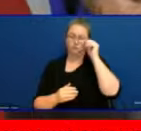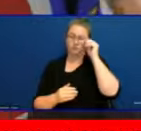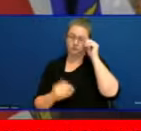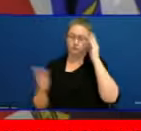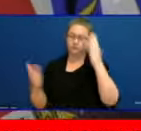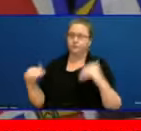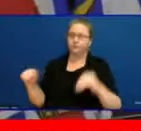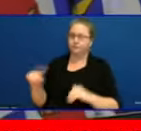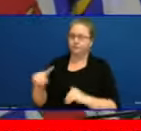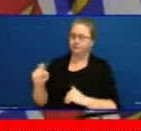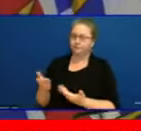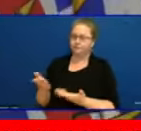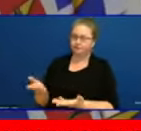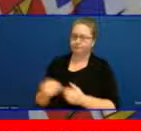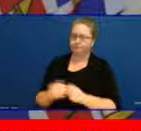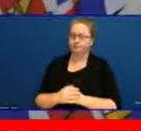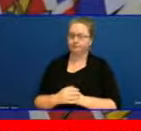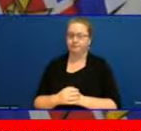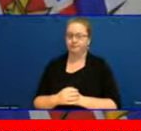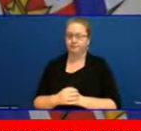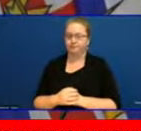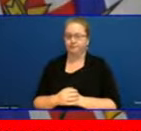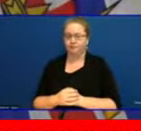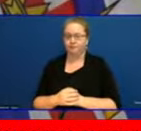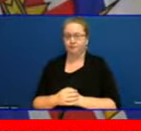Next question is from Richard Zisman, Global News.